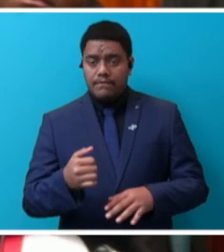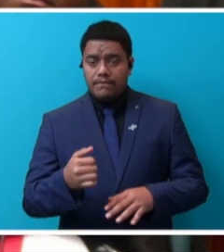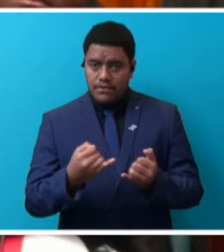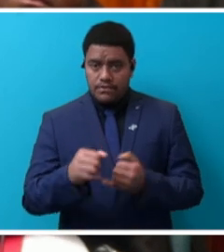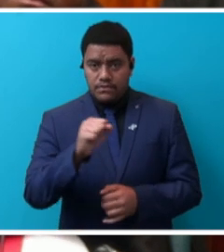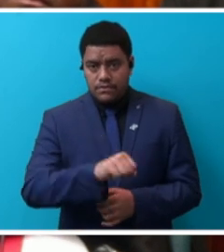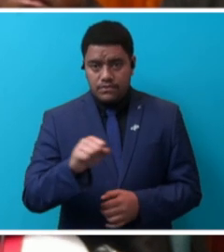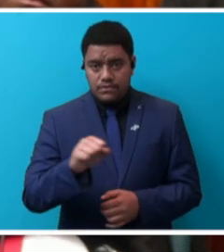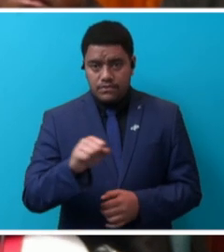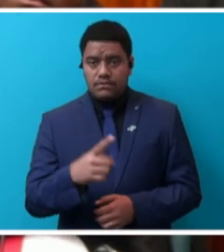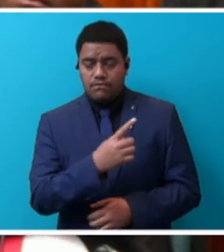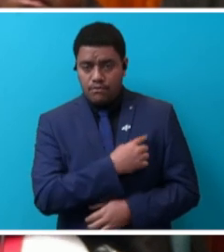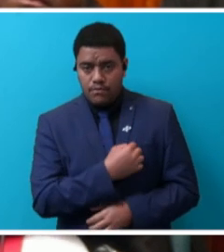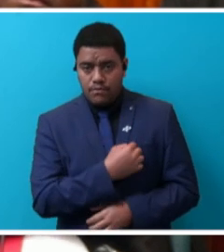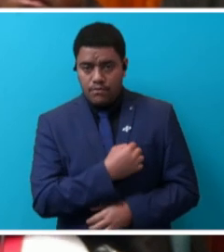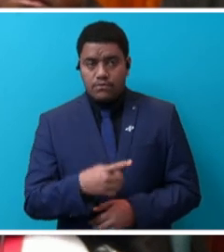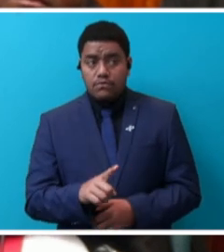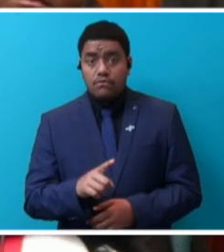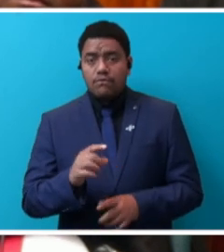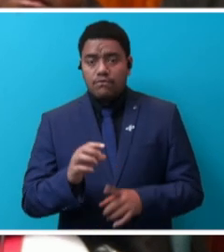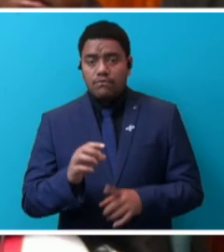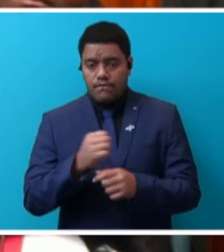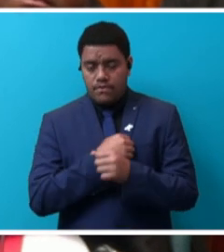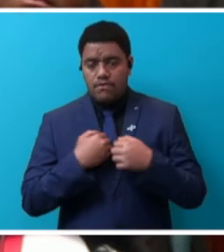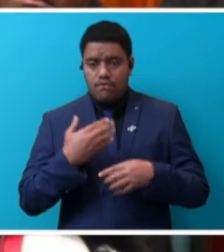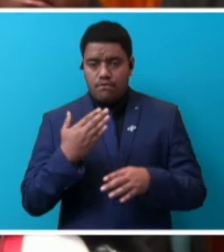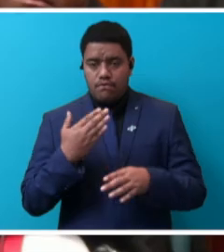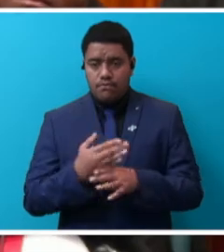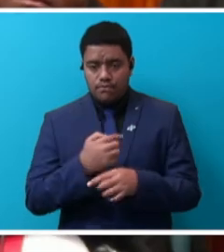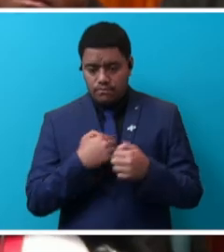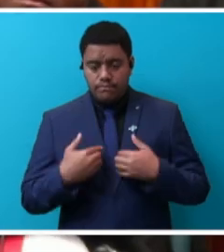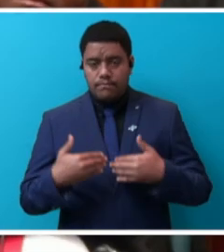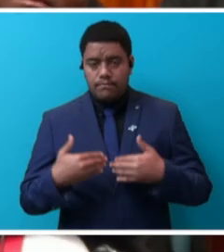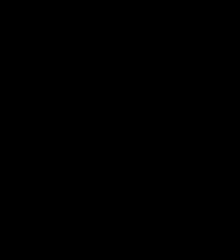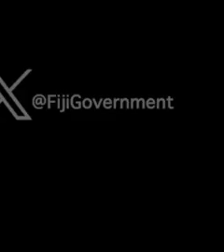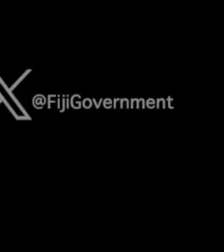and commitment to improve our roads as we move forward.